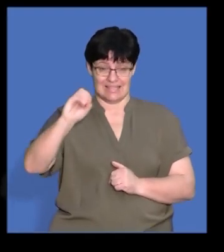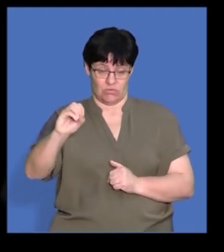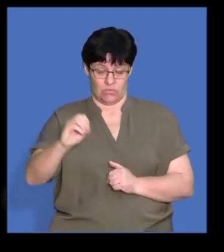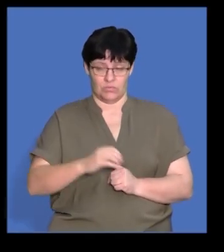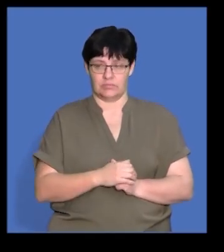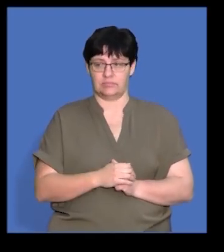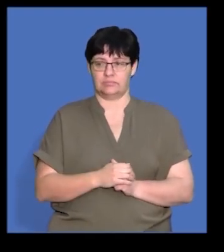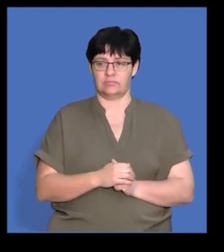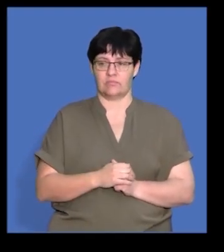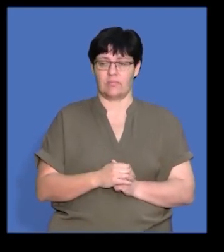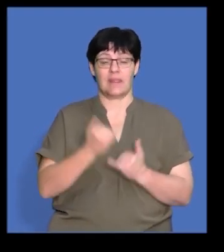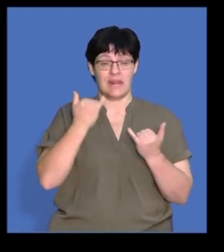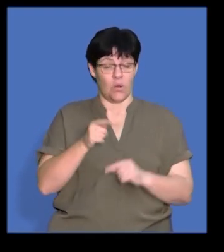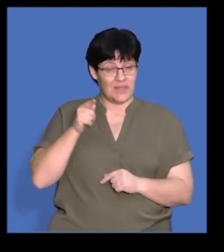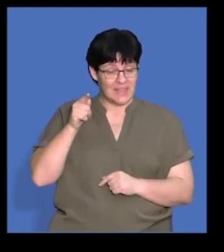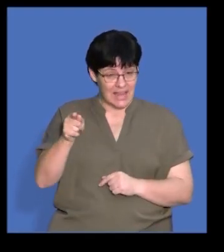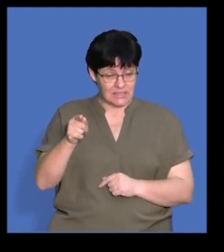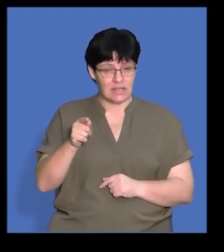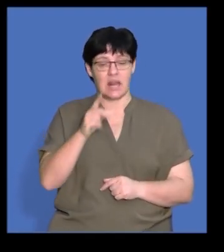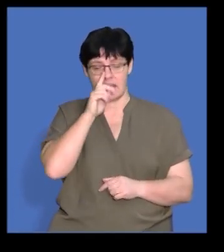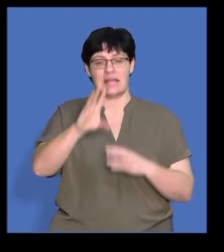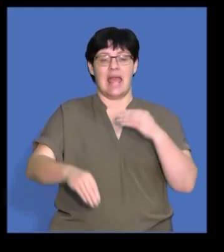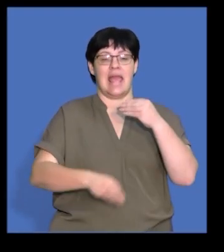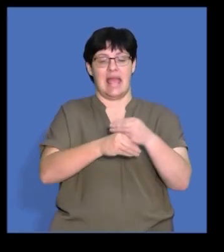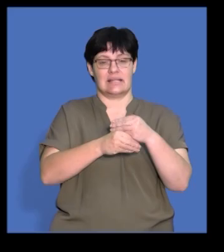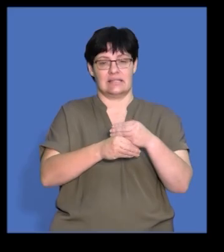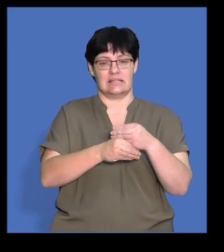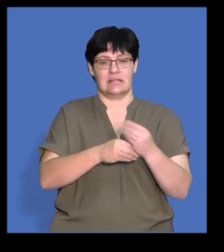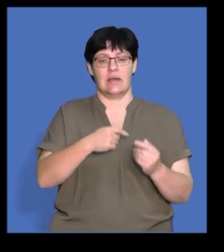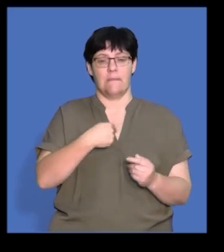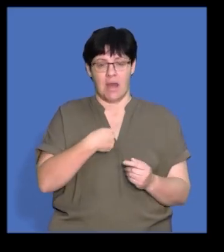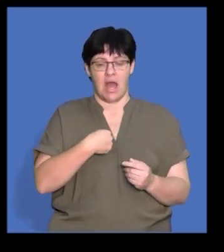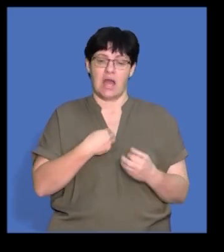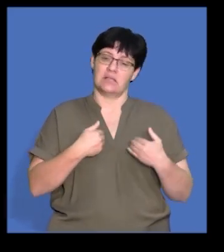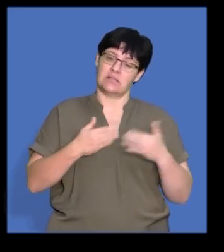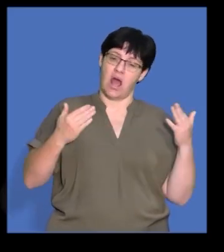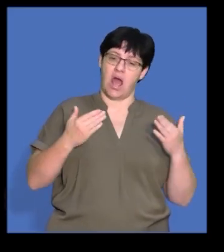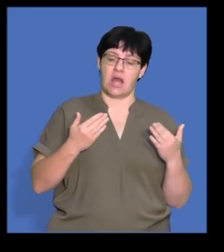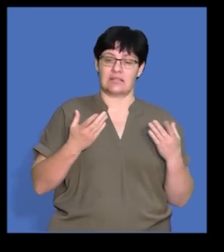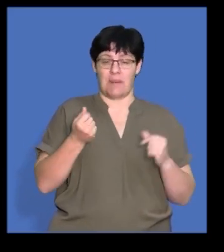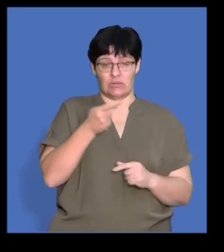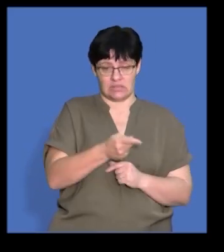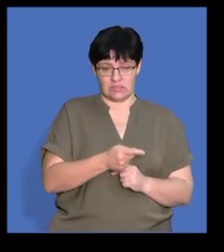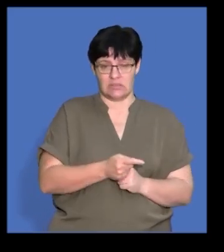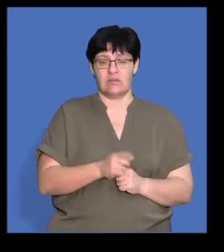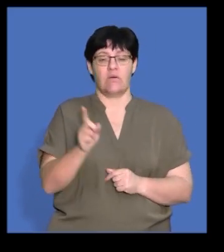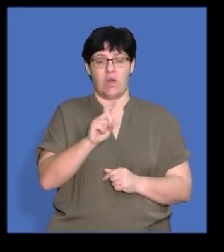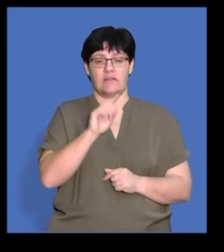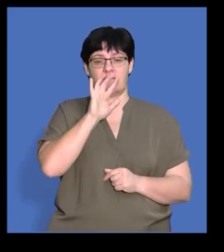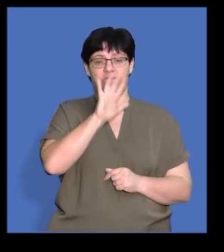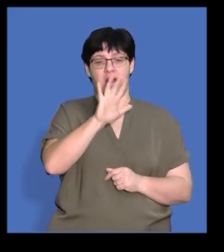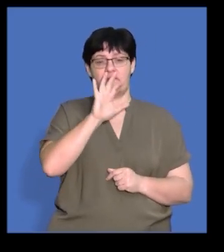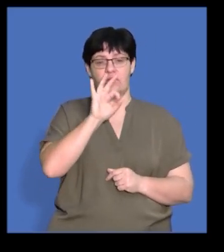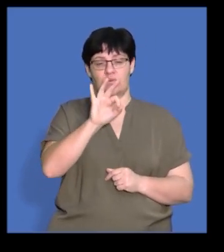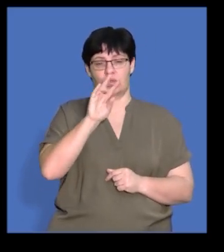$242,065.80. Now to that I need to add my initial amount that I had there, which was your